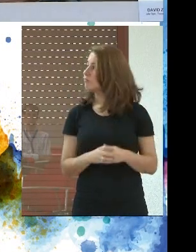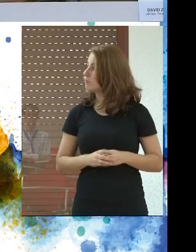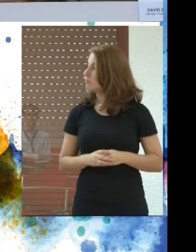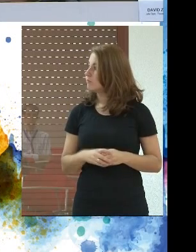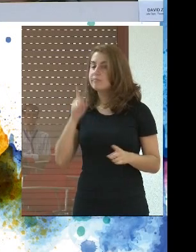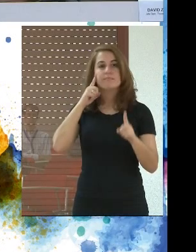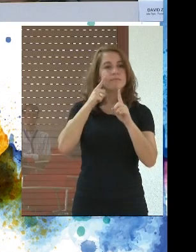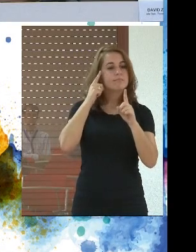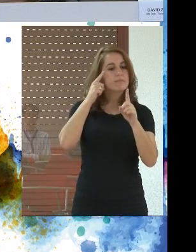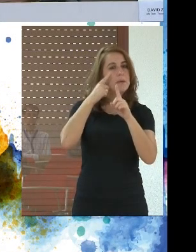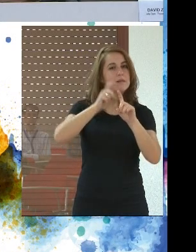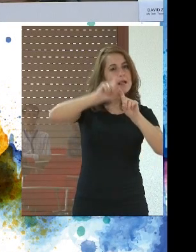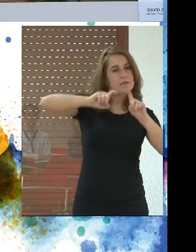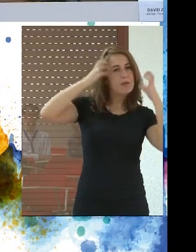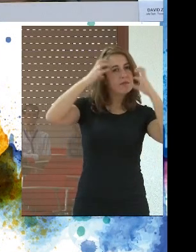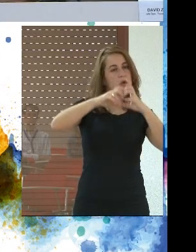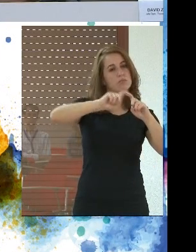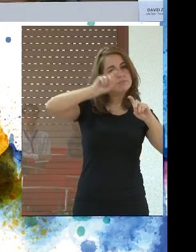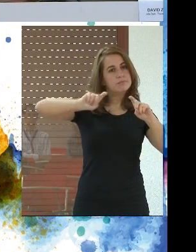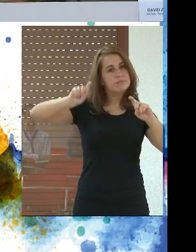contains electrodes to register the